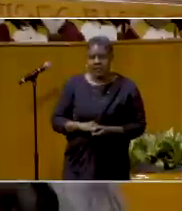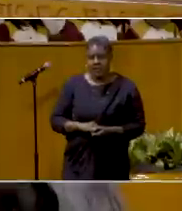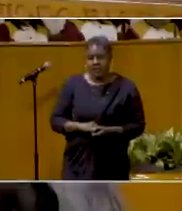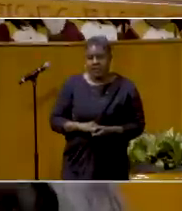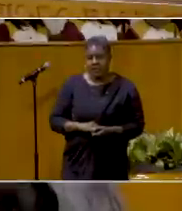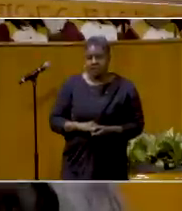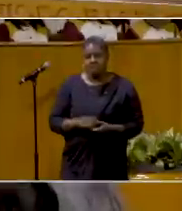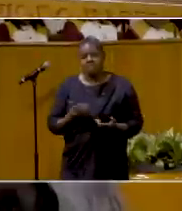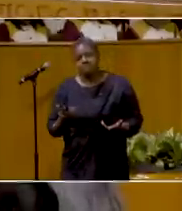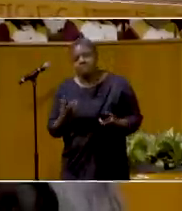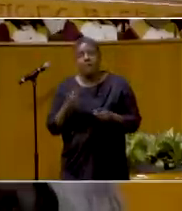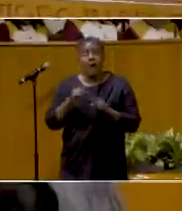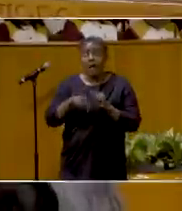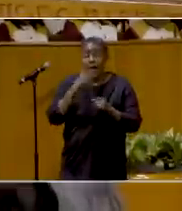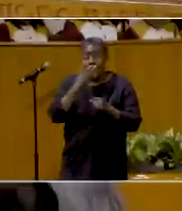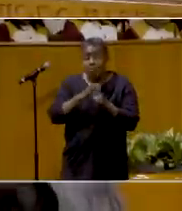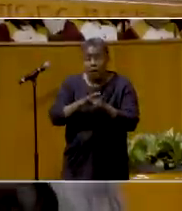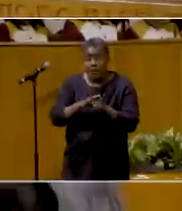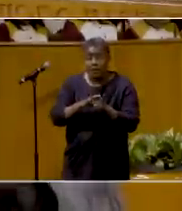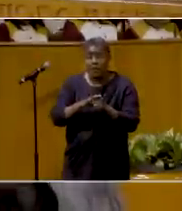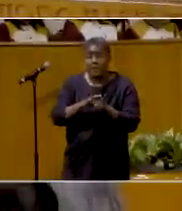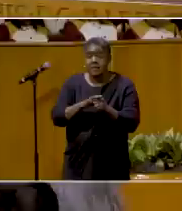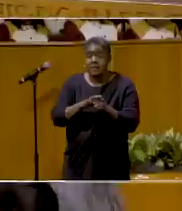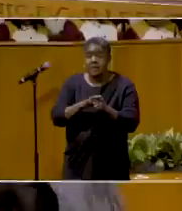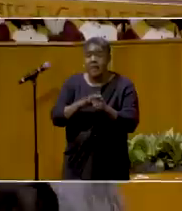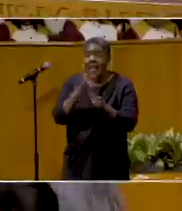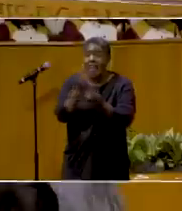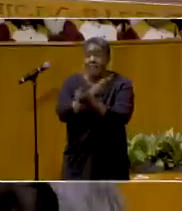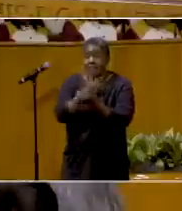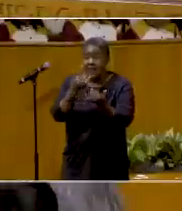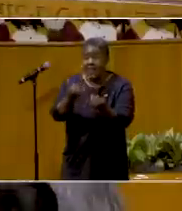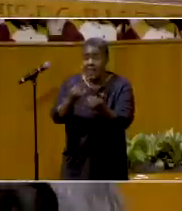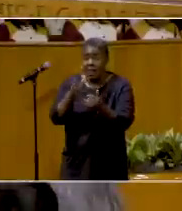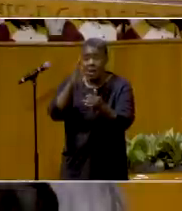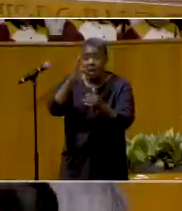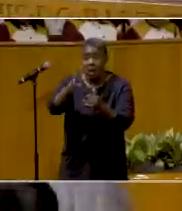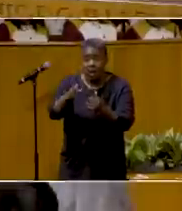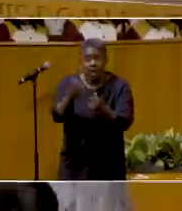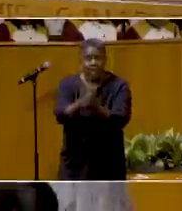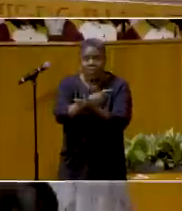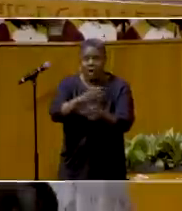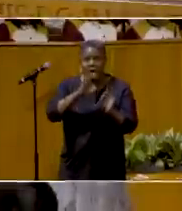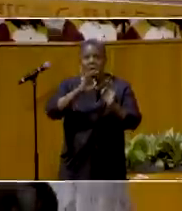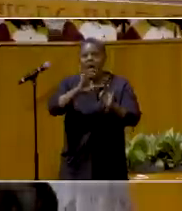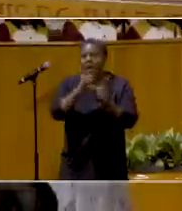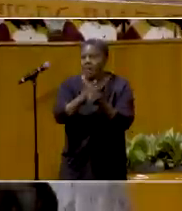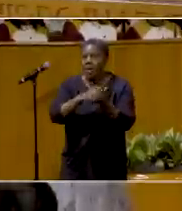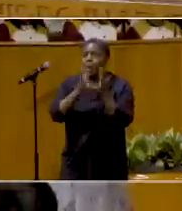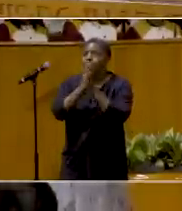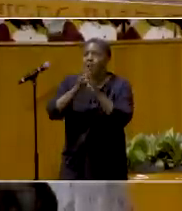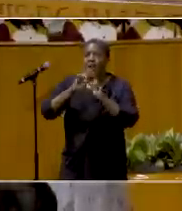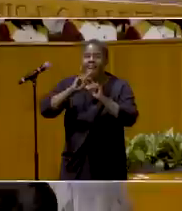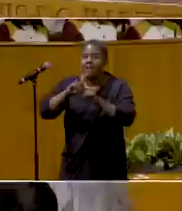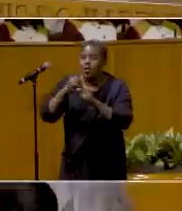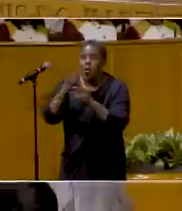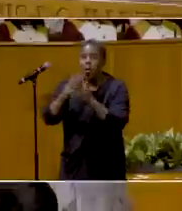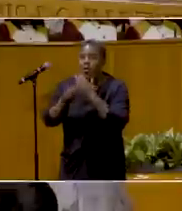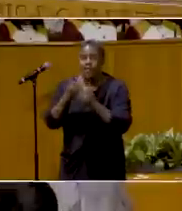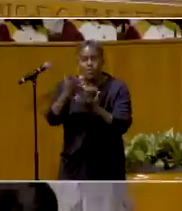I can't promise you that it'll go back to the way it was and all your dreams will be fulfilled and every prayer will be answered the way you